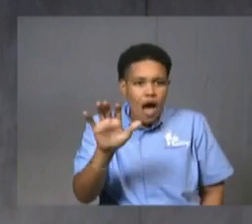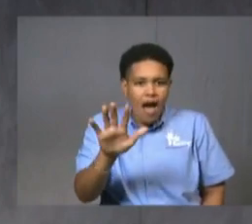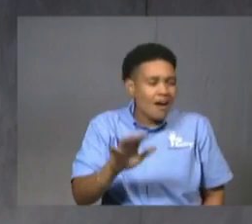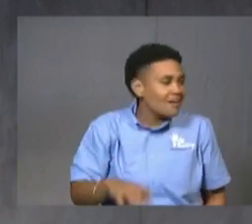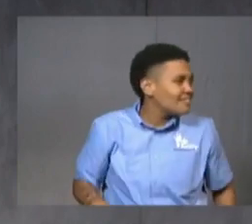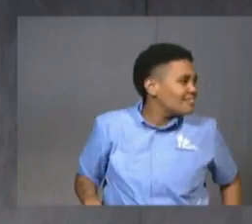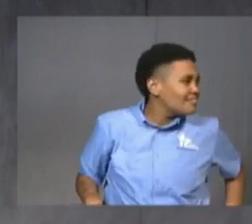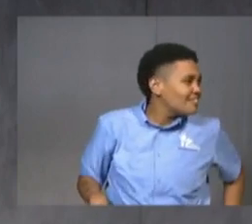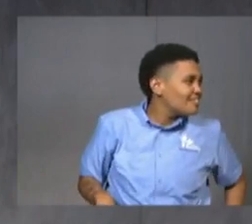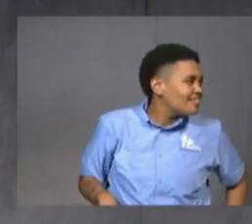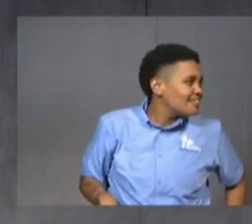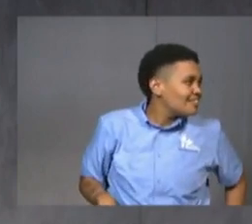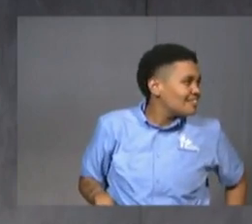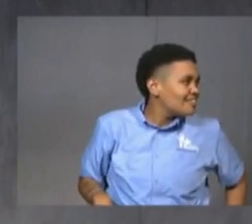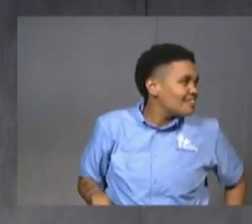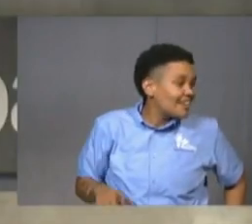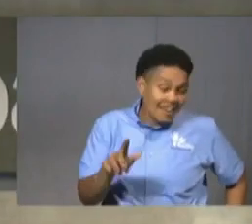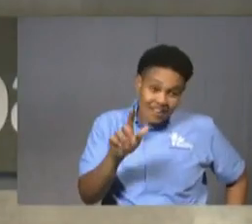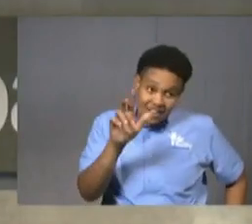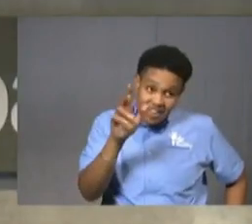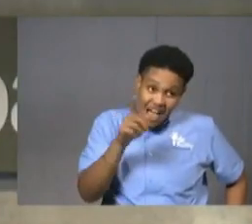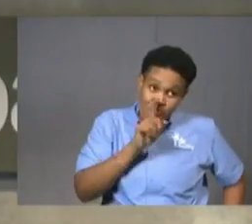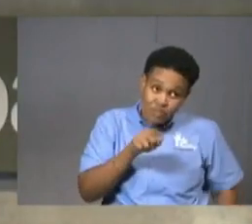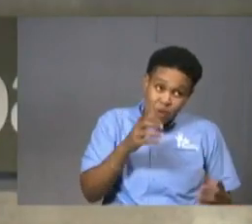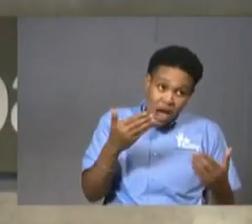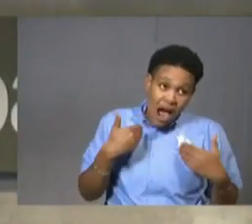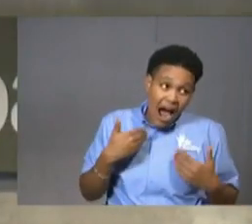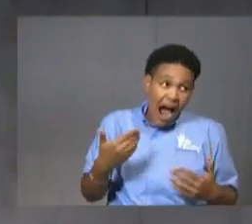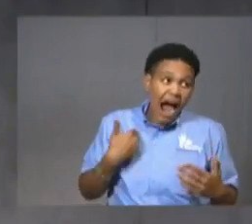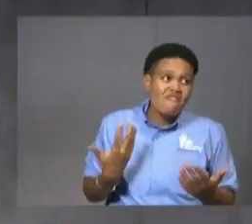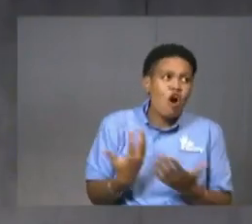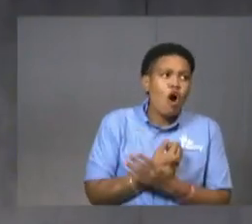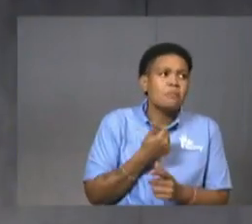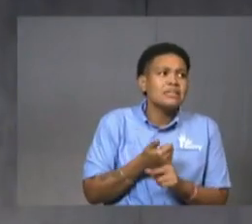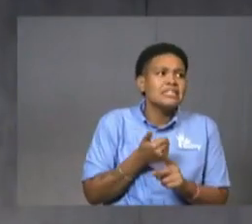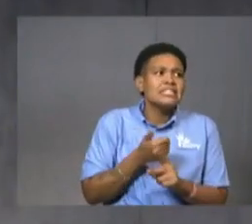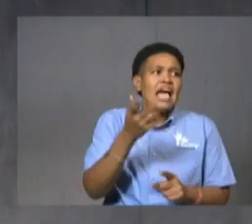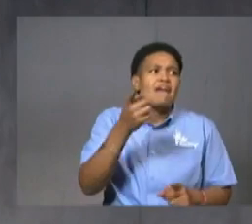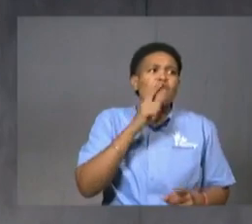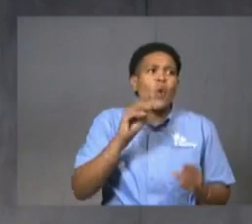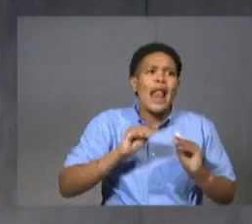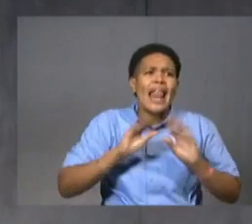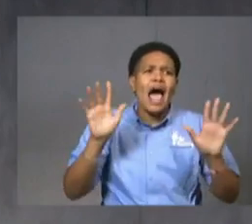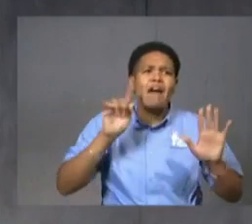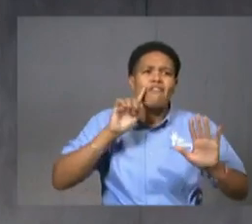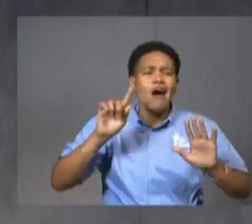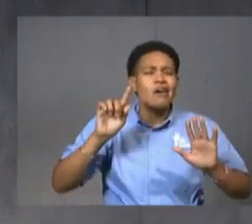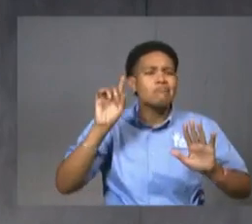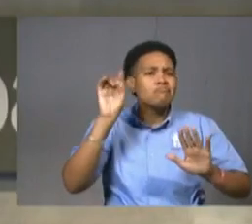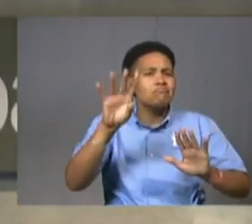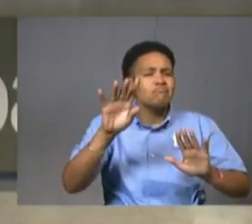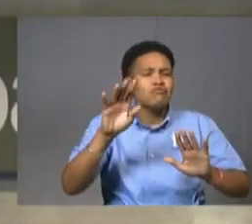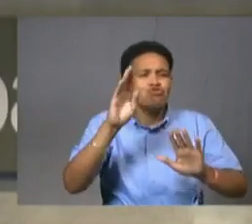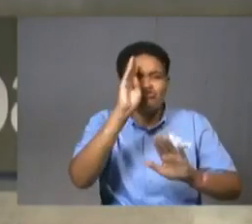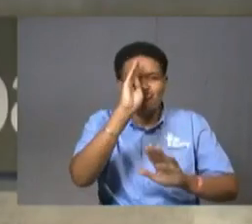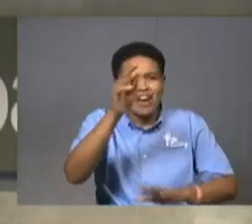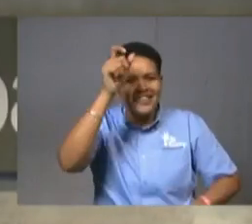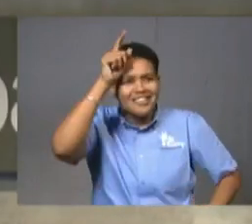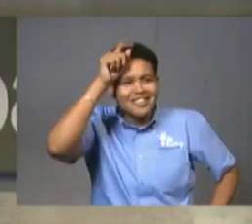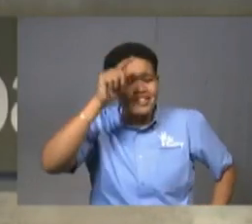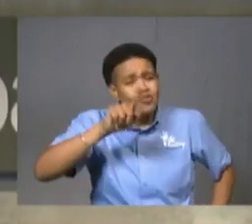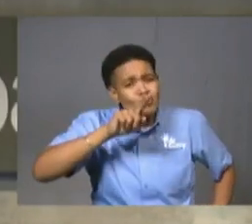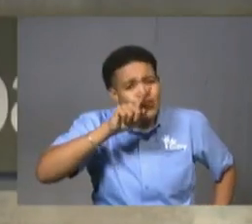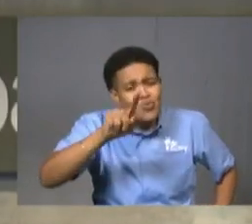will have a chance to rebut. I'm happy for this opportunity to clarify and to set the record straight. It was the Jamaica